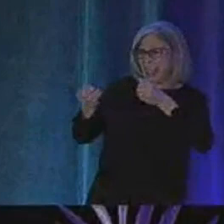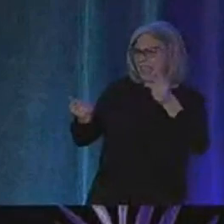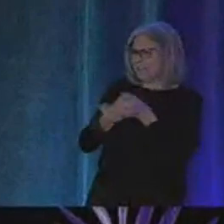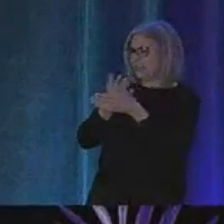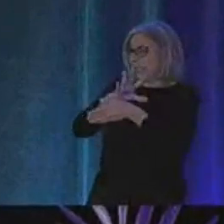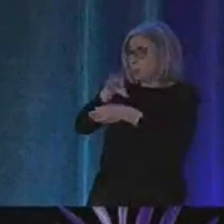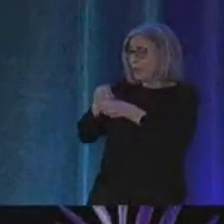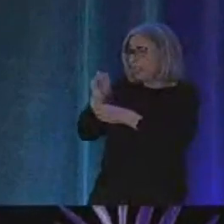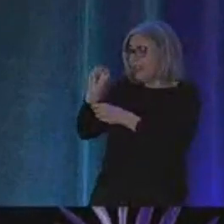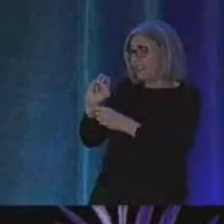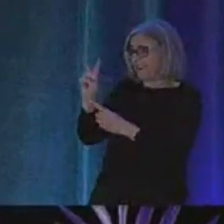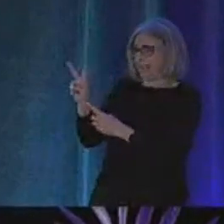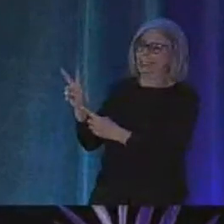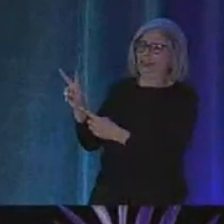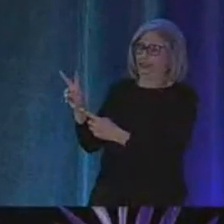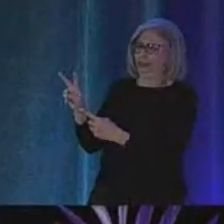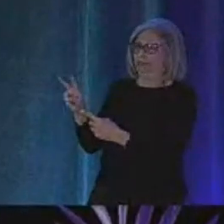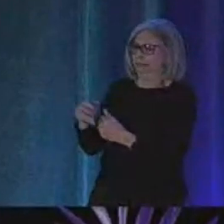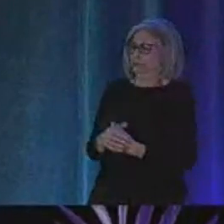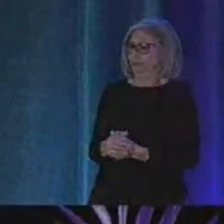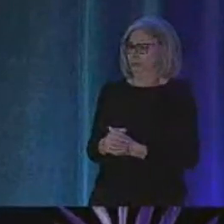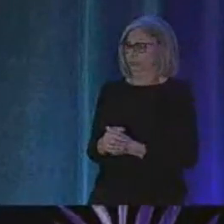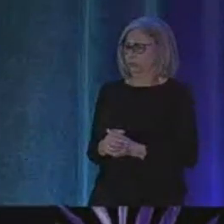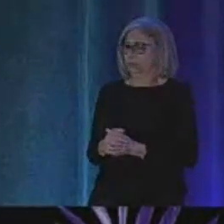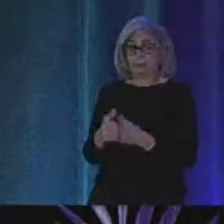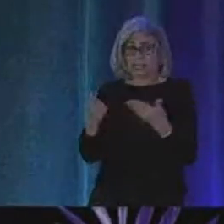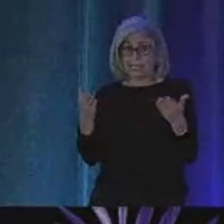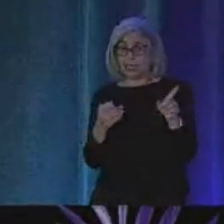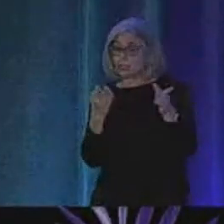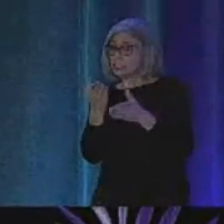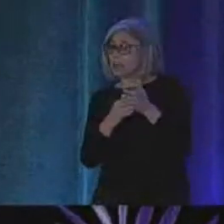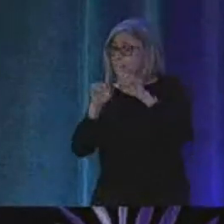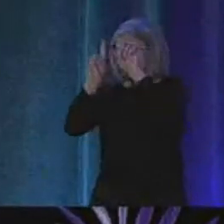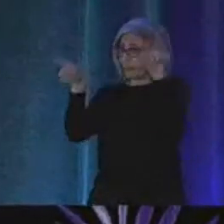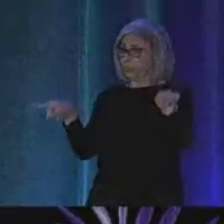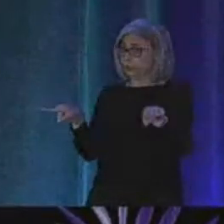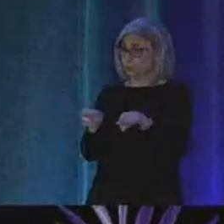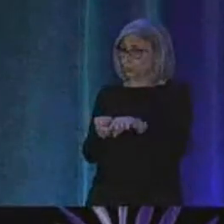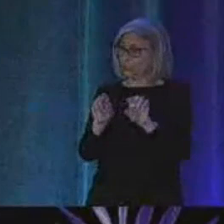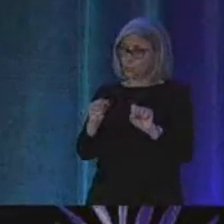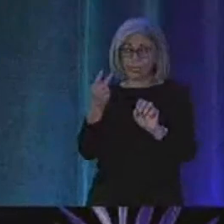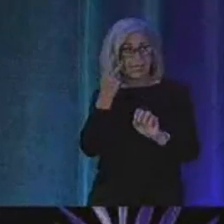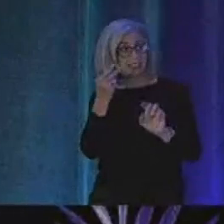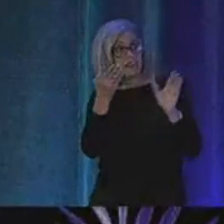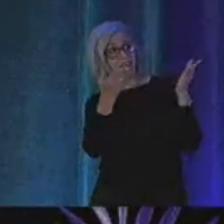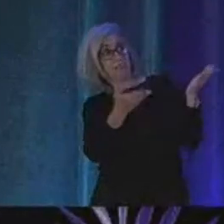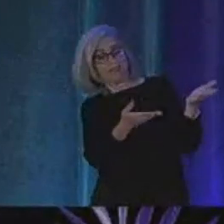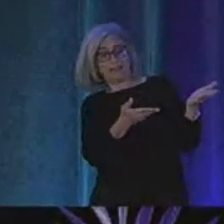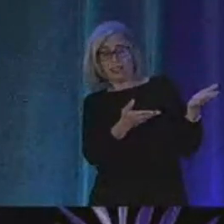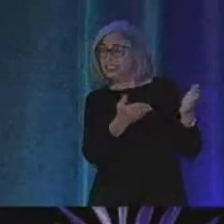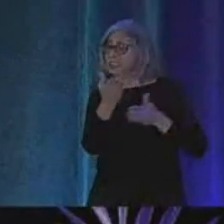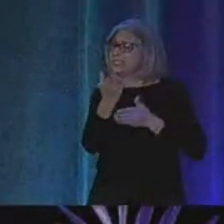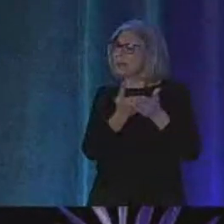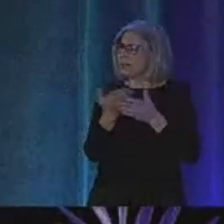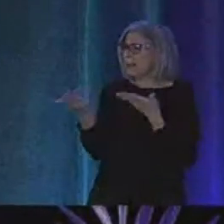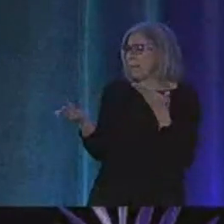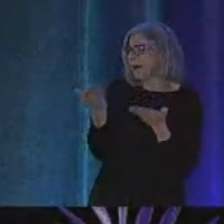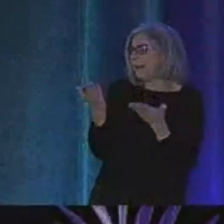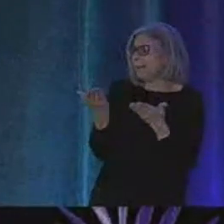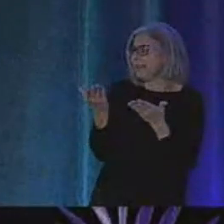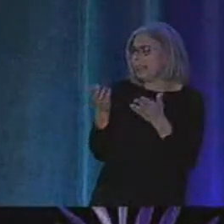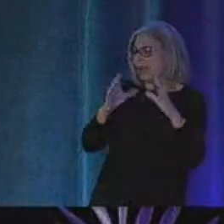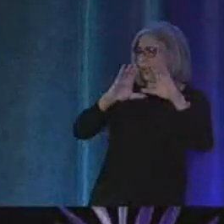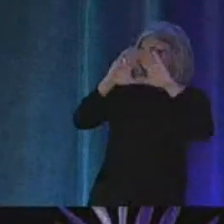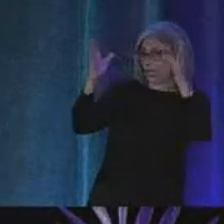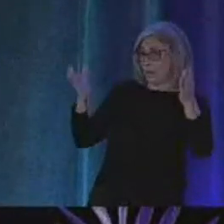navigation. So here's some of those screens. You can see Something might be a component